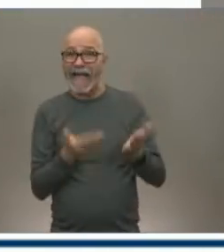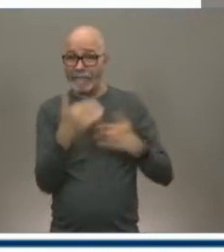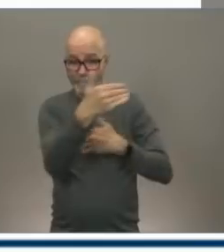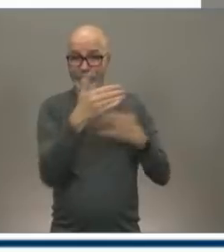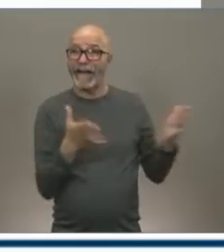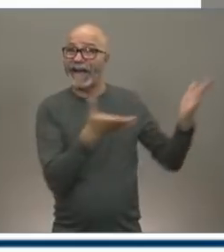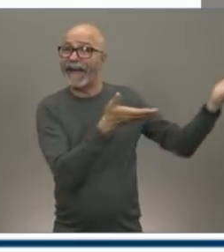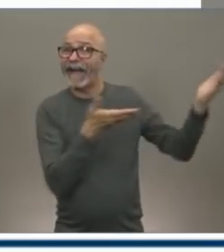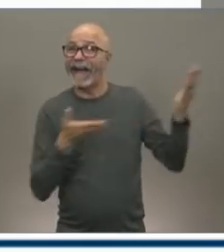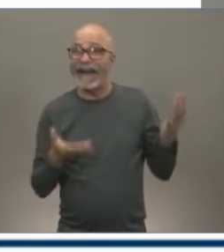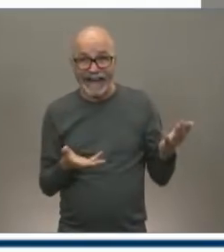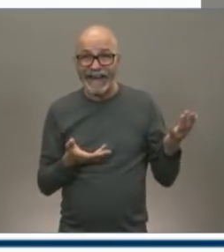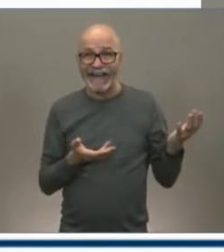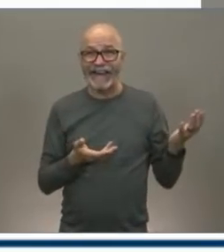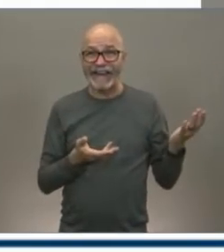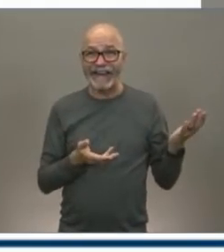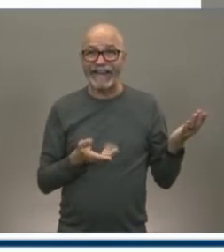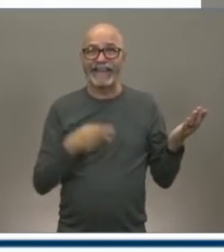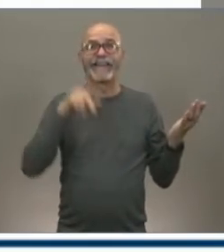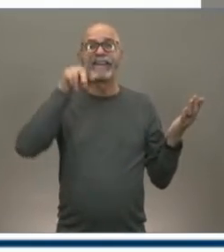Pfizer COVID-19 vaccine,